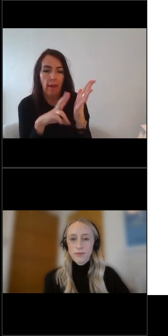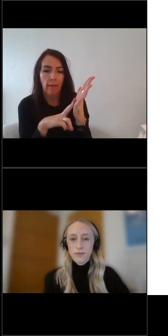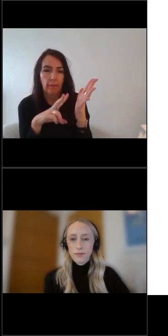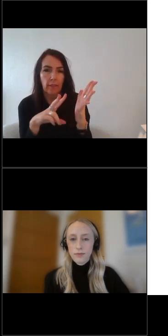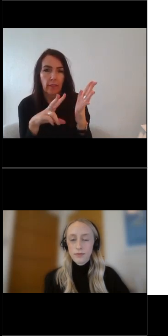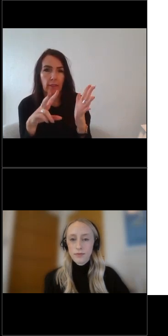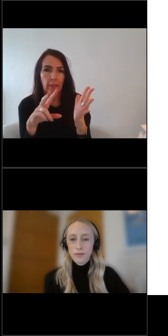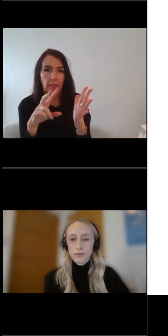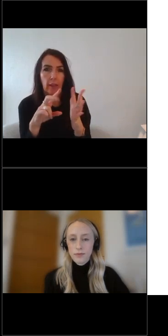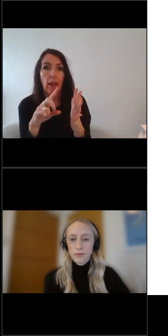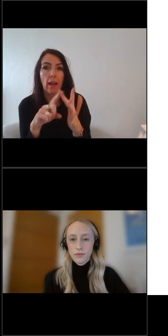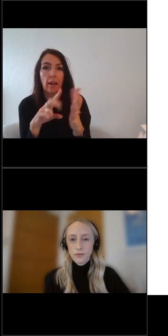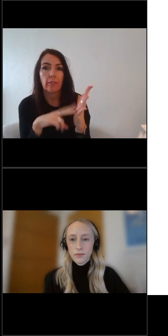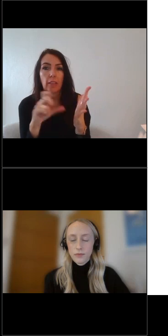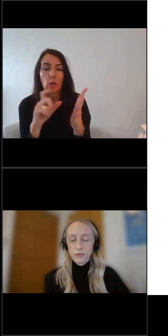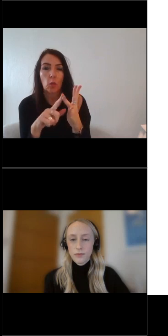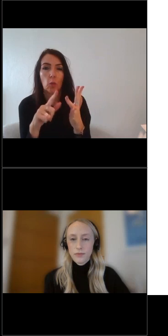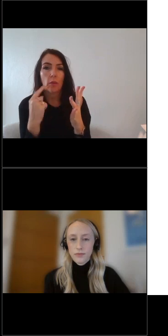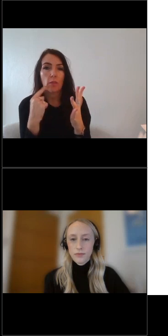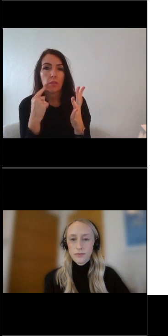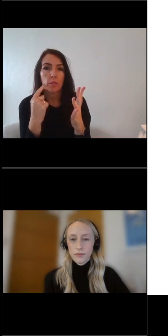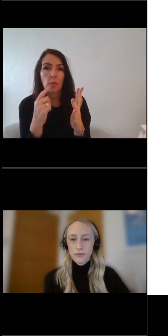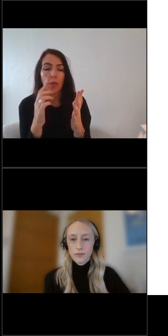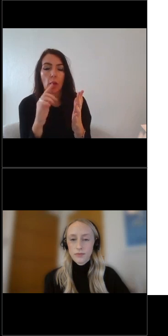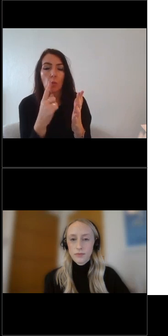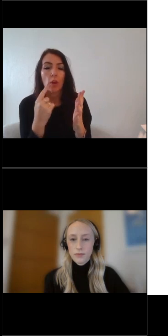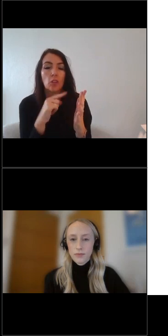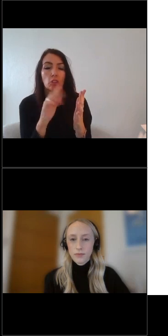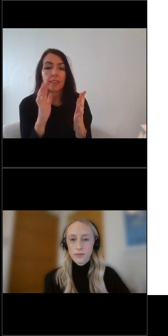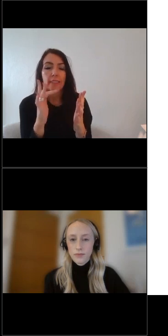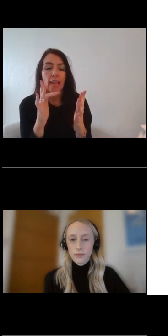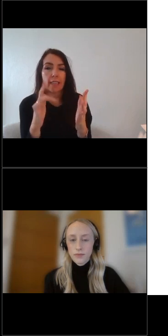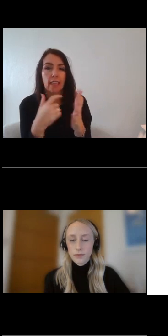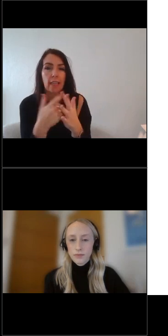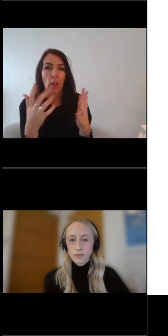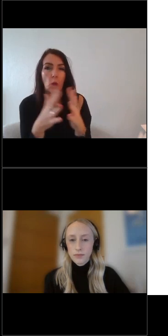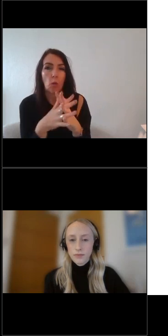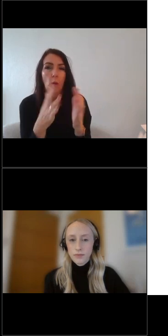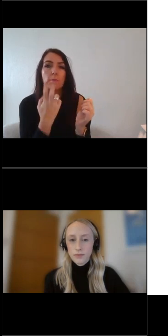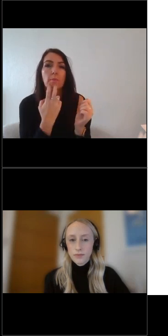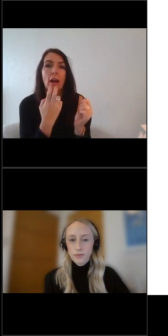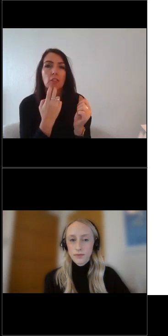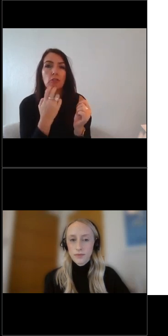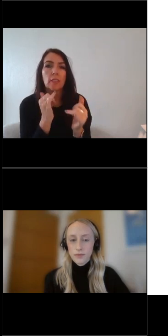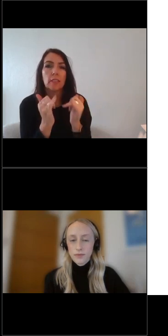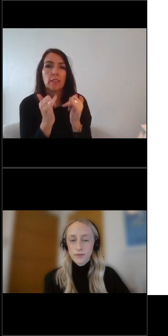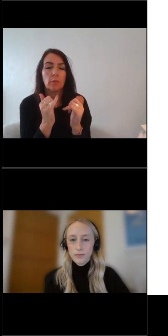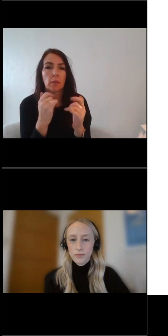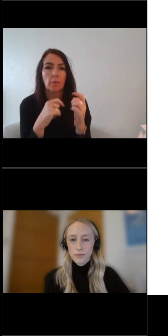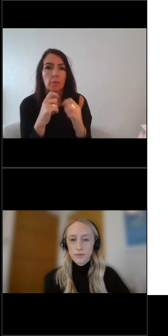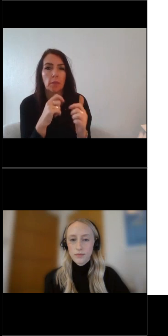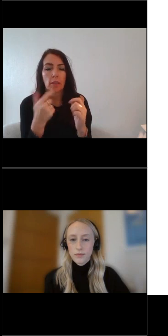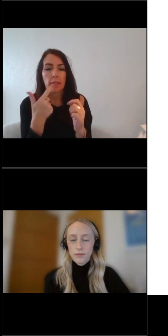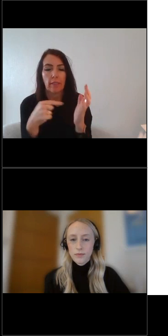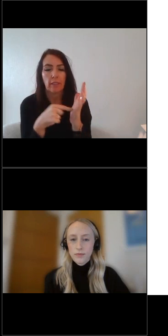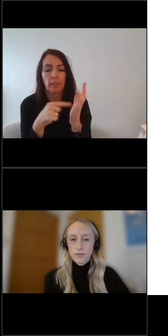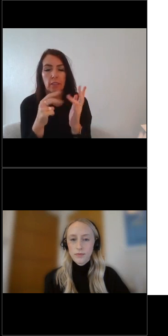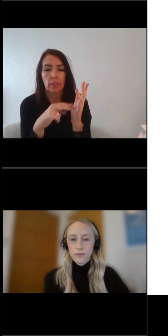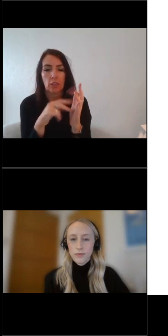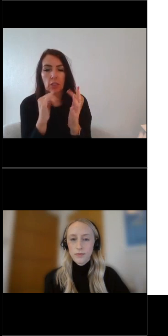E Daily is also available with a 110 kilowatt battery, although that does take you sometimes into the realms of